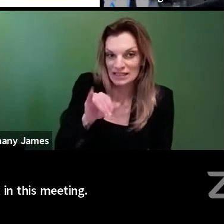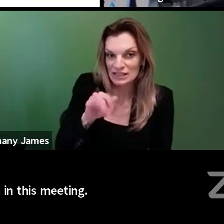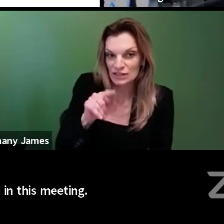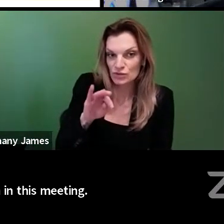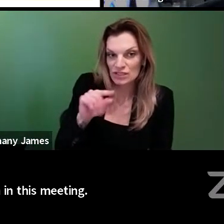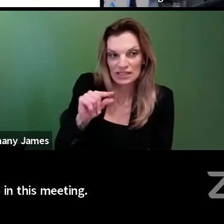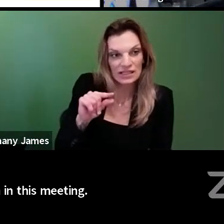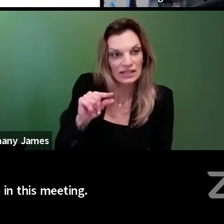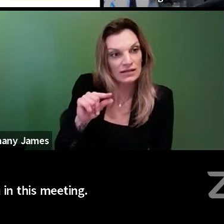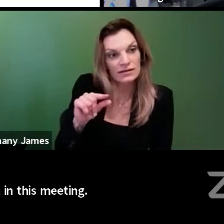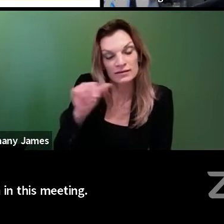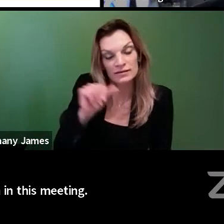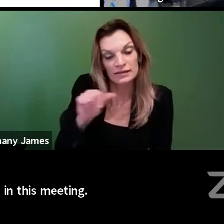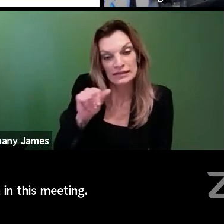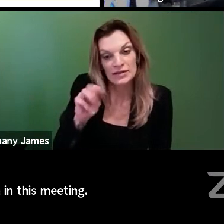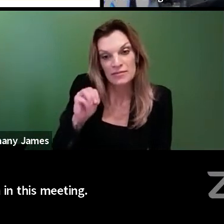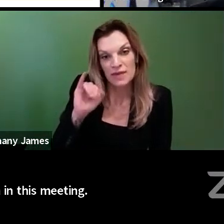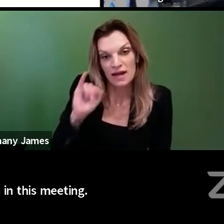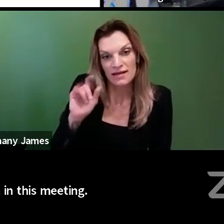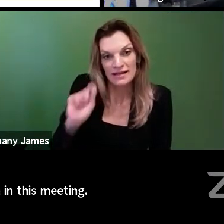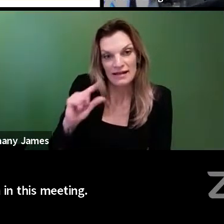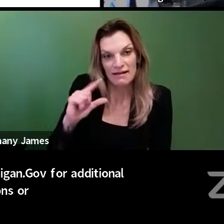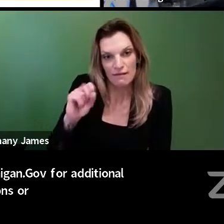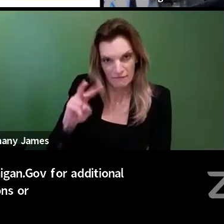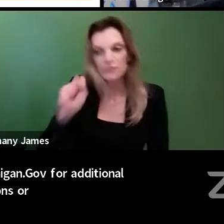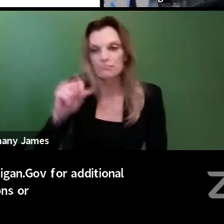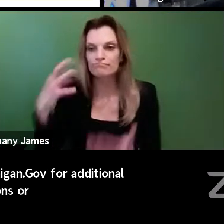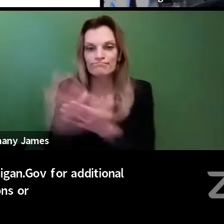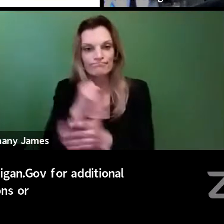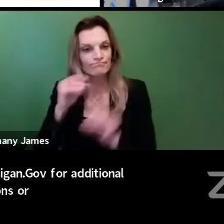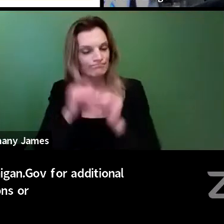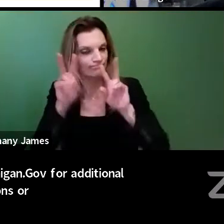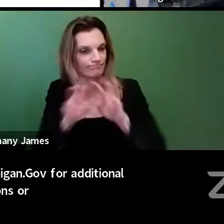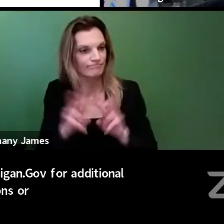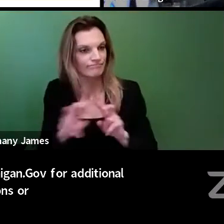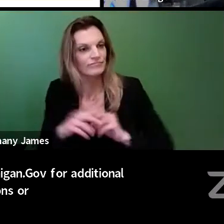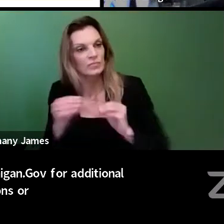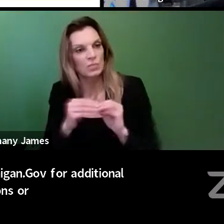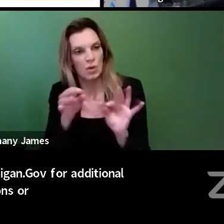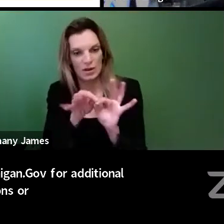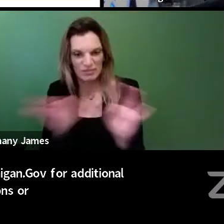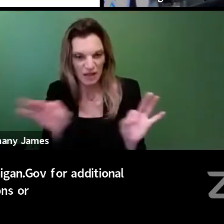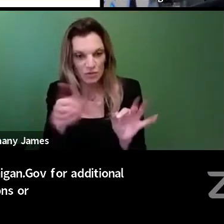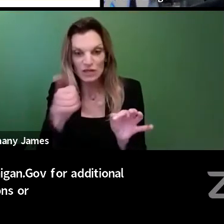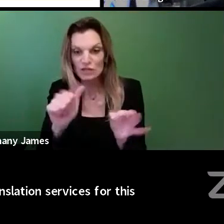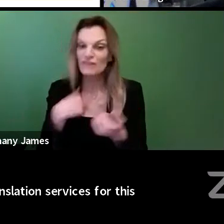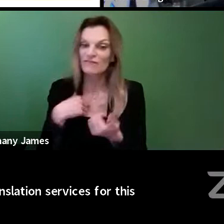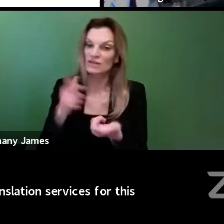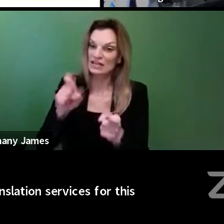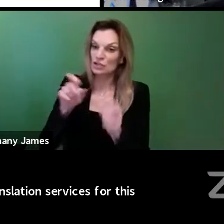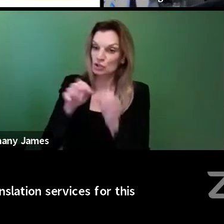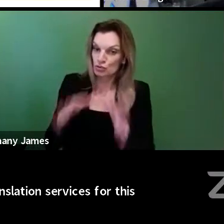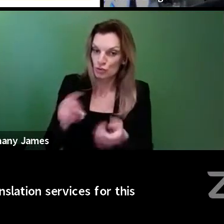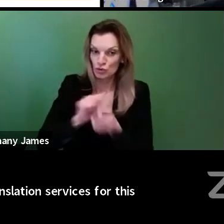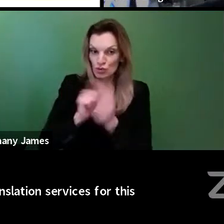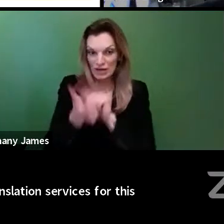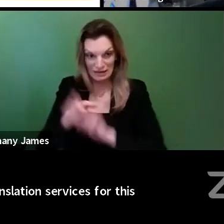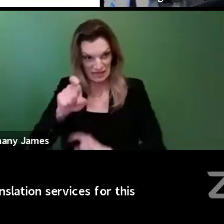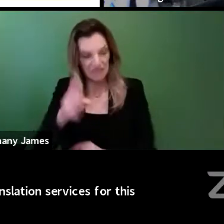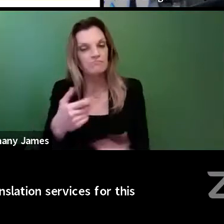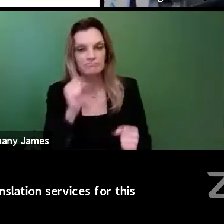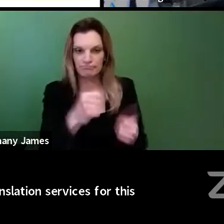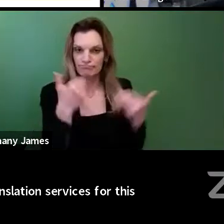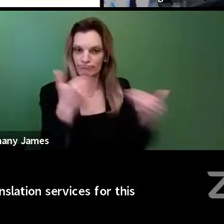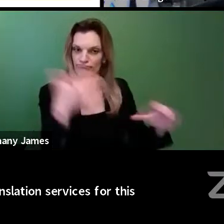redistricting@michigan.gov for additional viewing options or details on accessing language translation services for this meeting. People